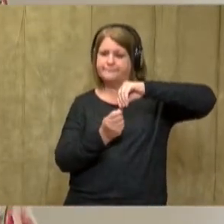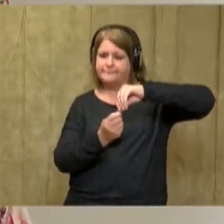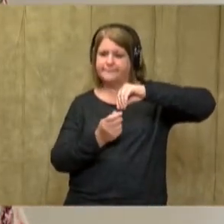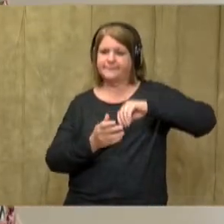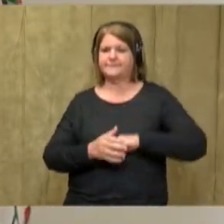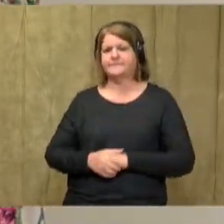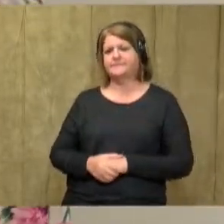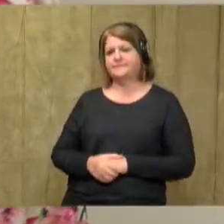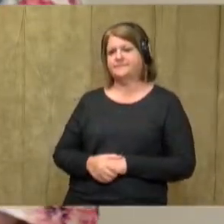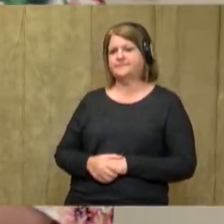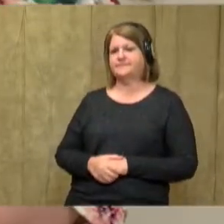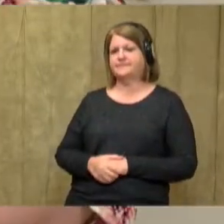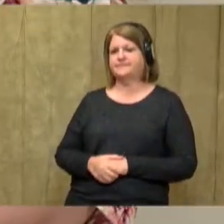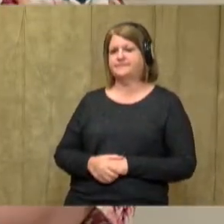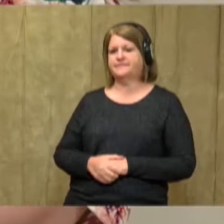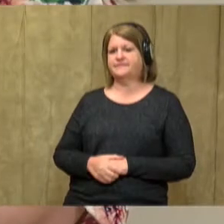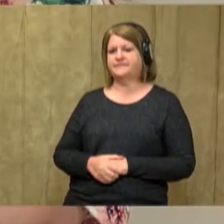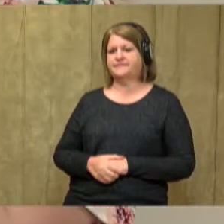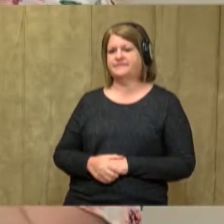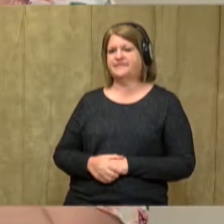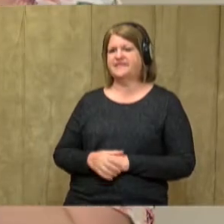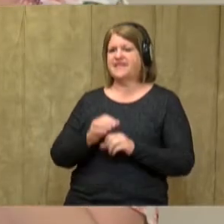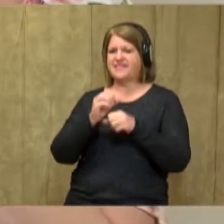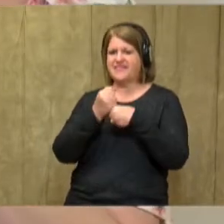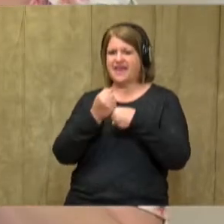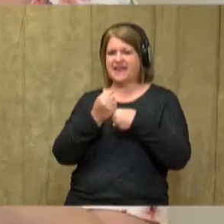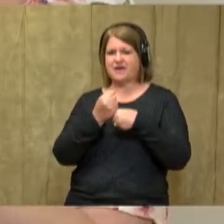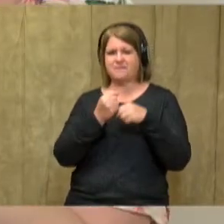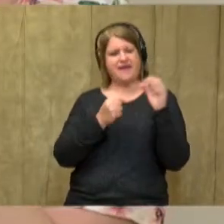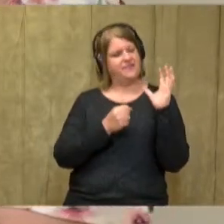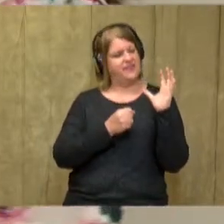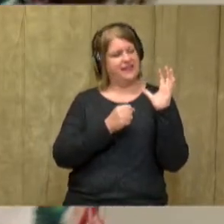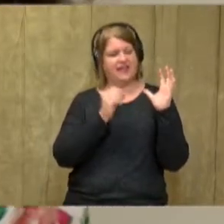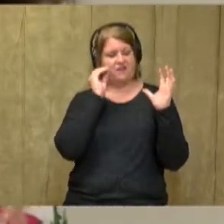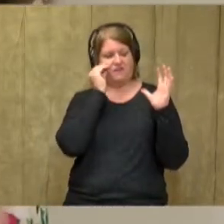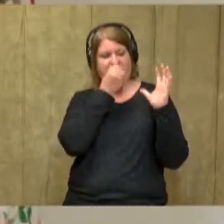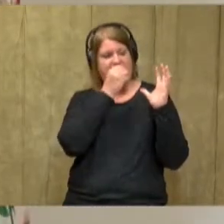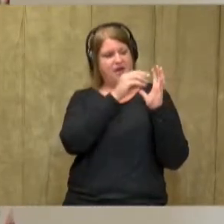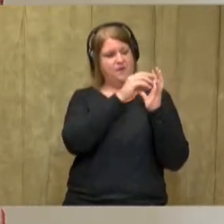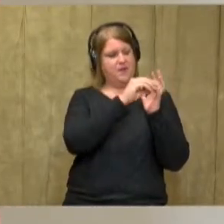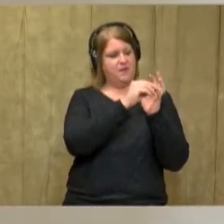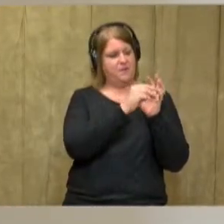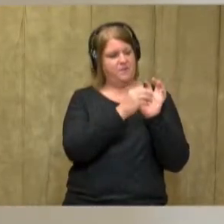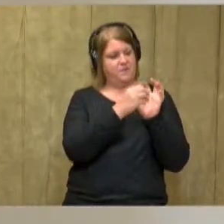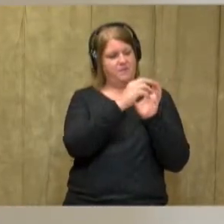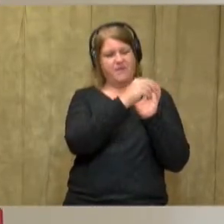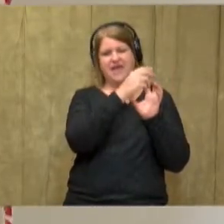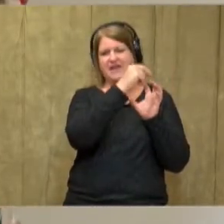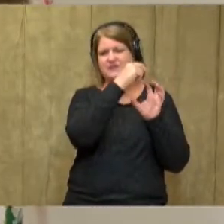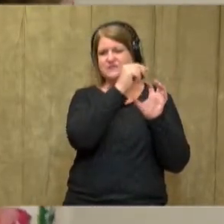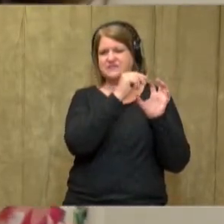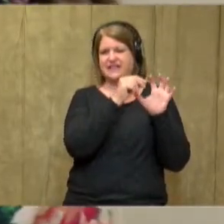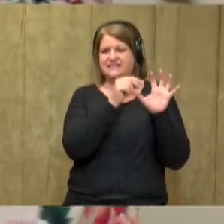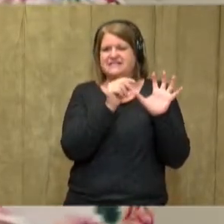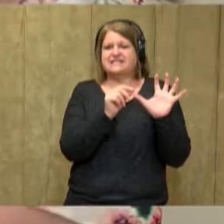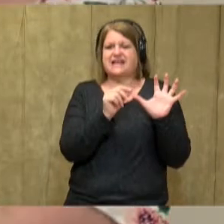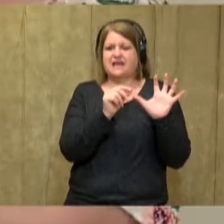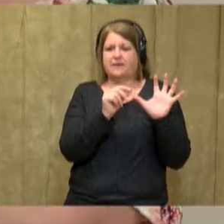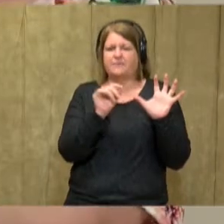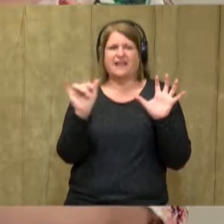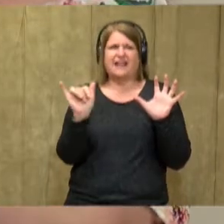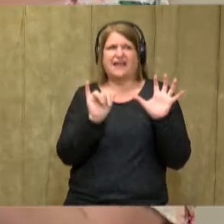it. And that'll kind of make the little petals stand up. That'll be nice. It'll be very three-dimensional. All